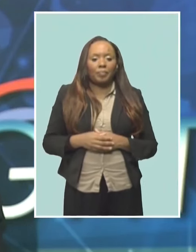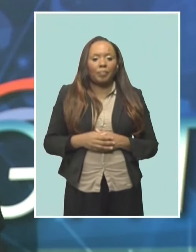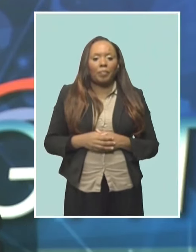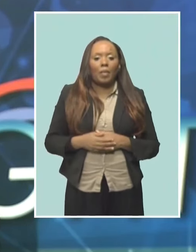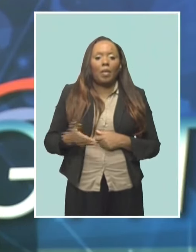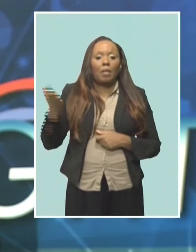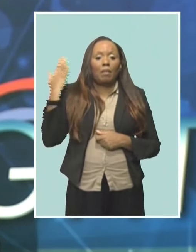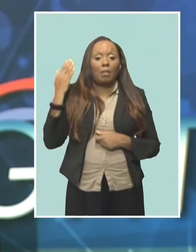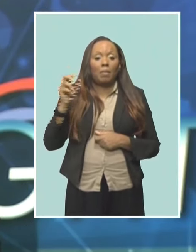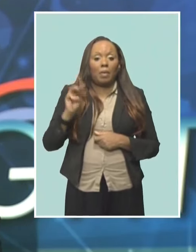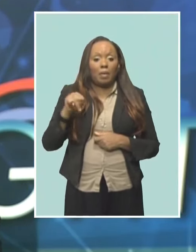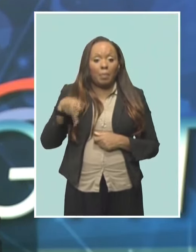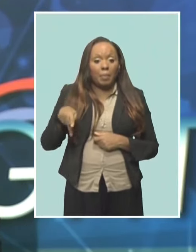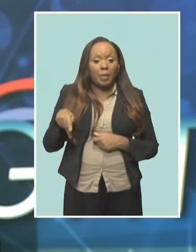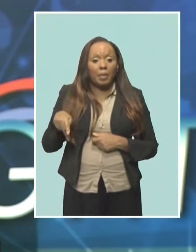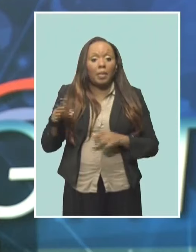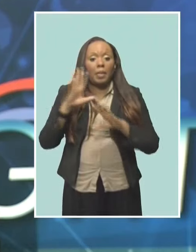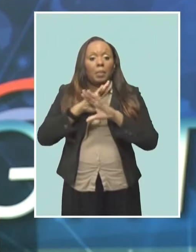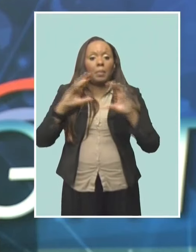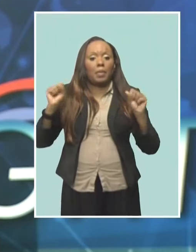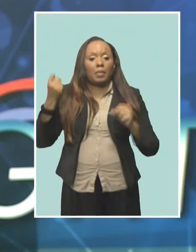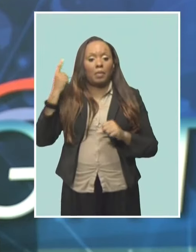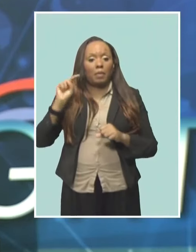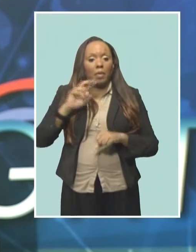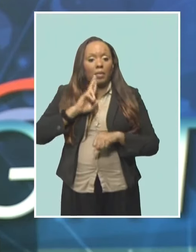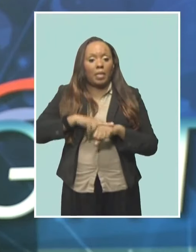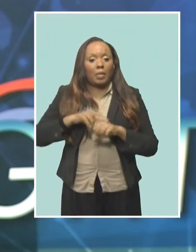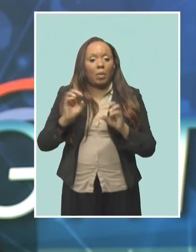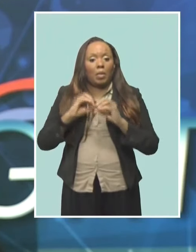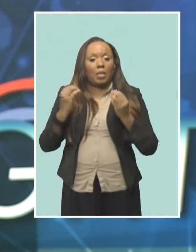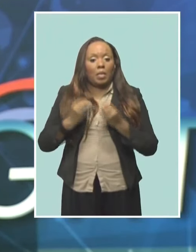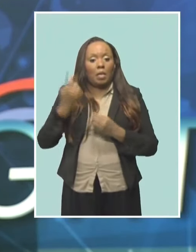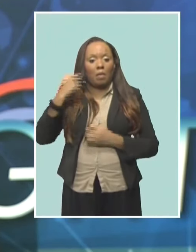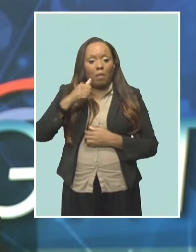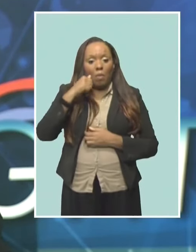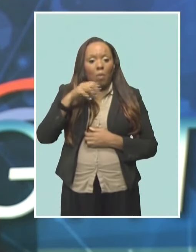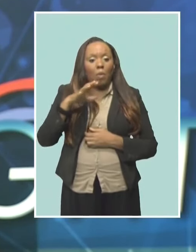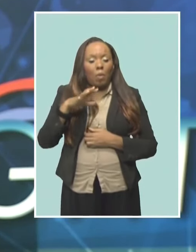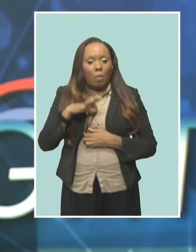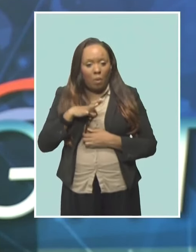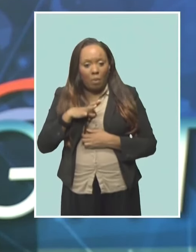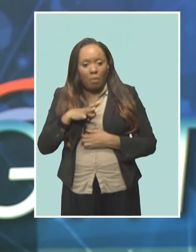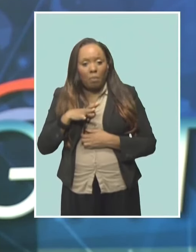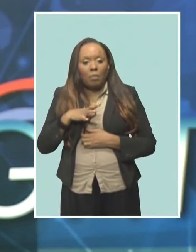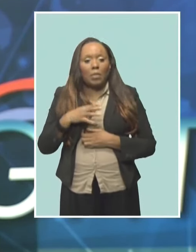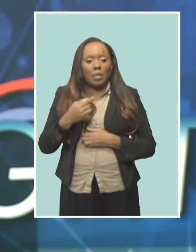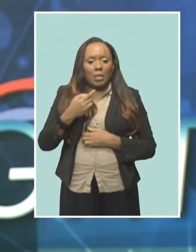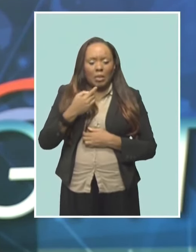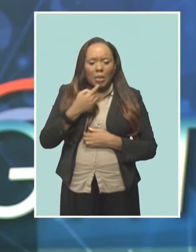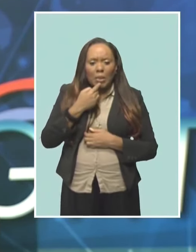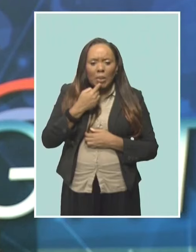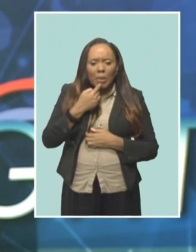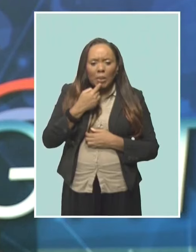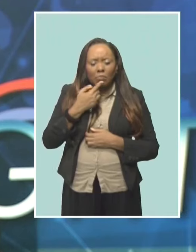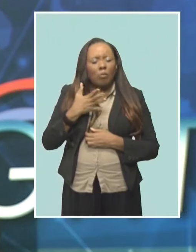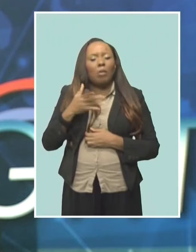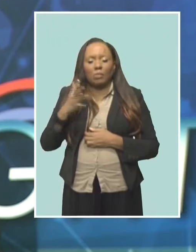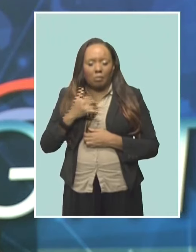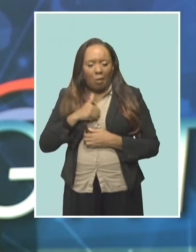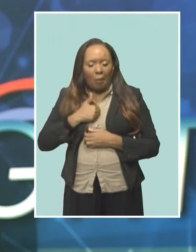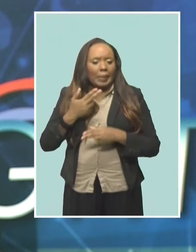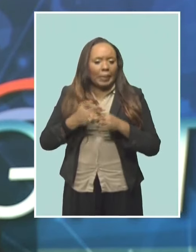of Parliament, President of the National Organization of Women and Barbados representative on key international bodies, including the